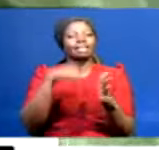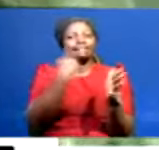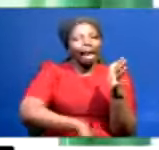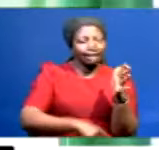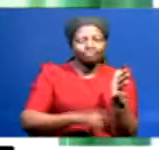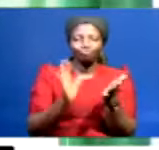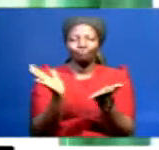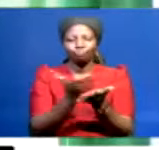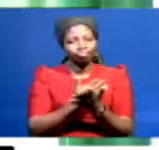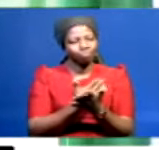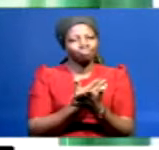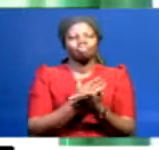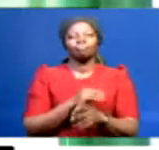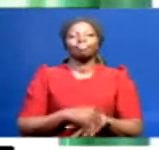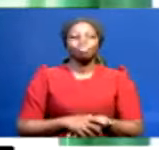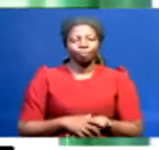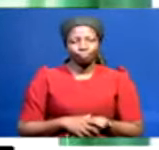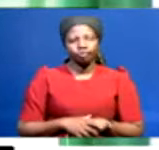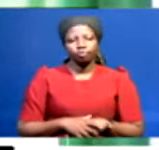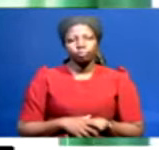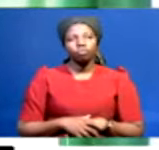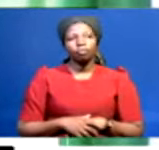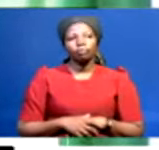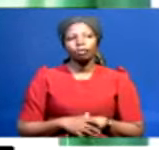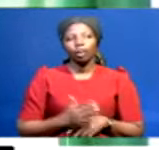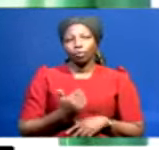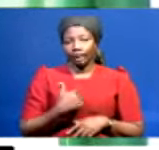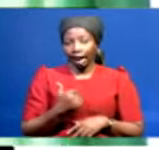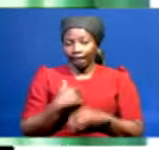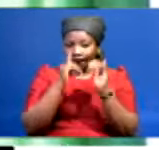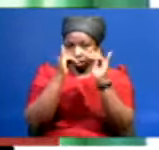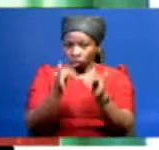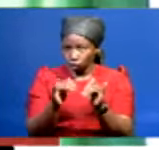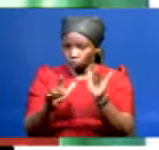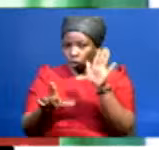to the region. Tuko na sheria mpya ya mambo ya miraa.